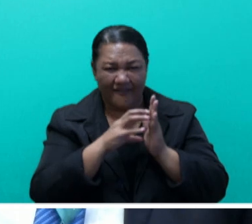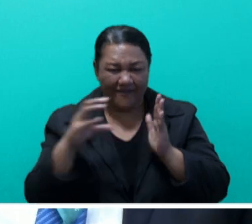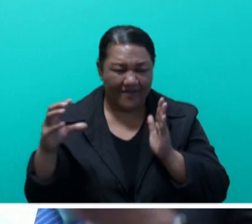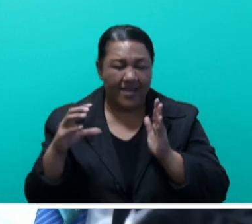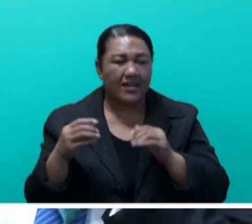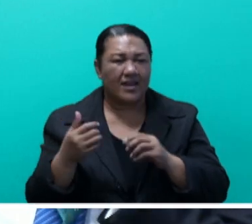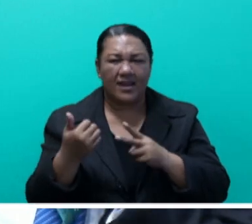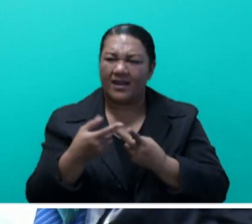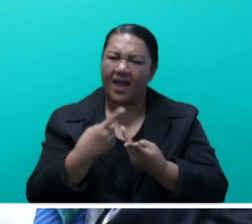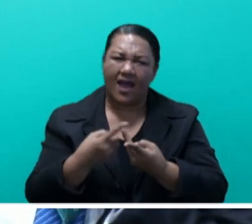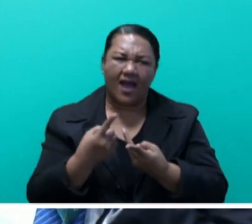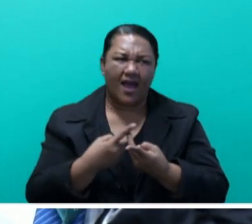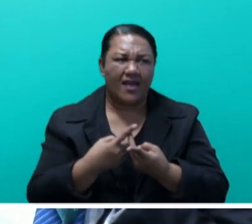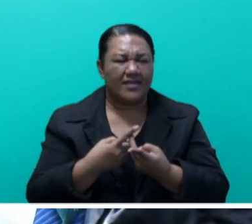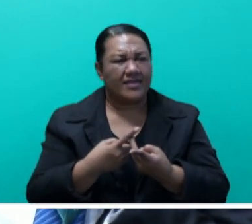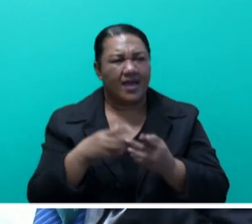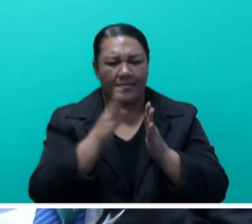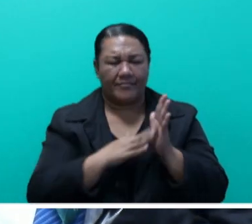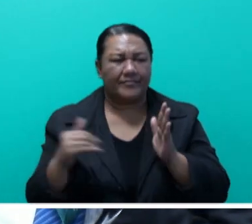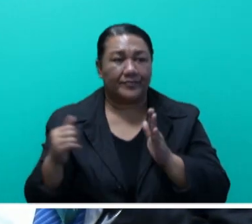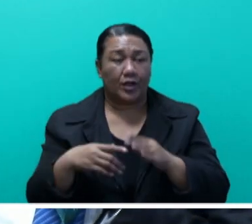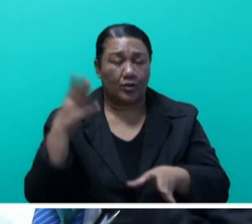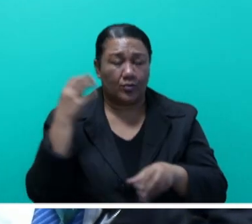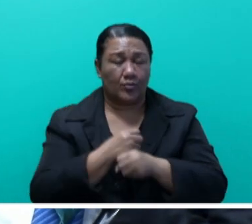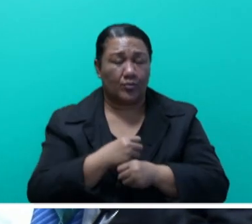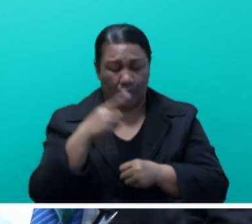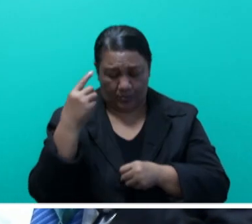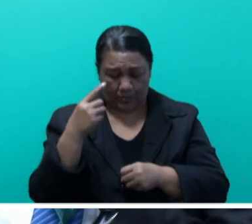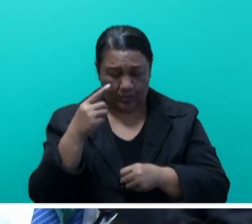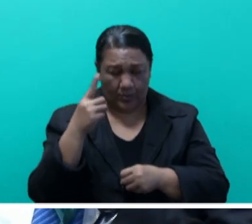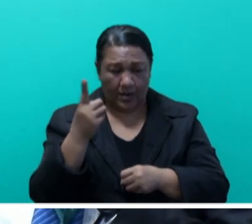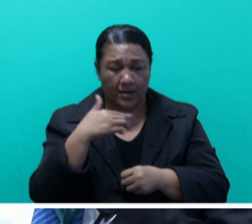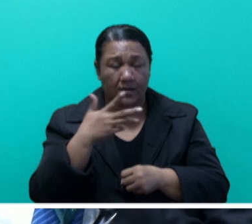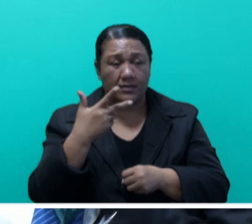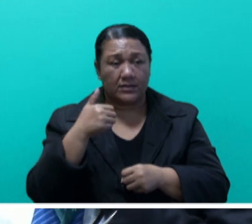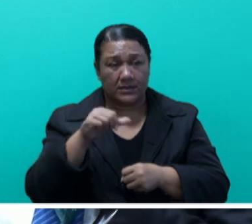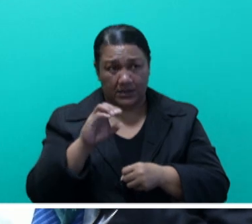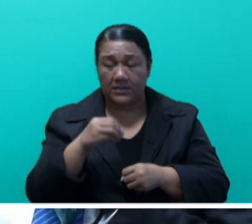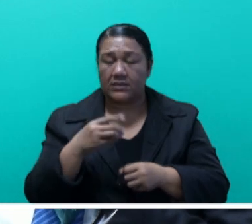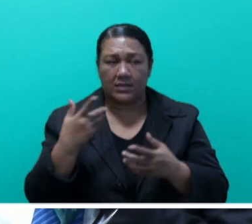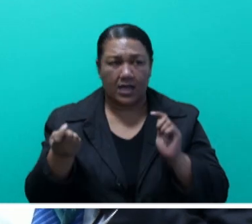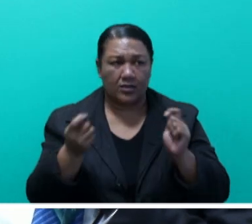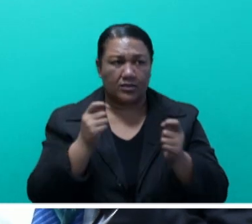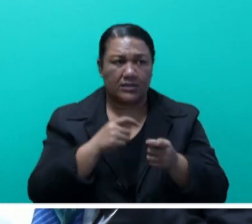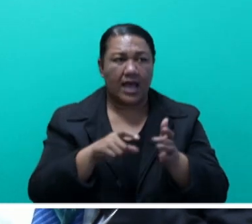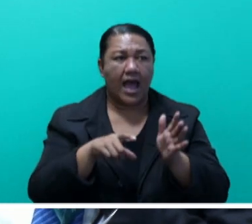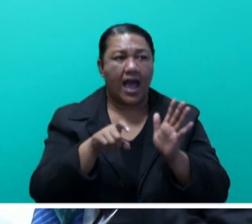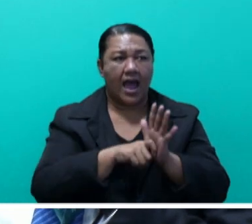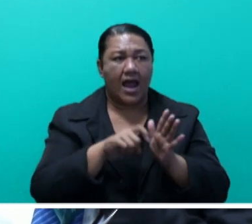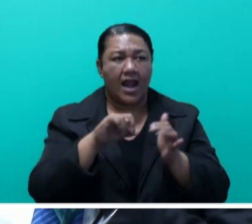type. To date, a total of 460 RSL permits have been converted, with this process